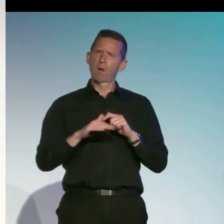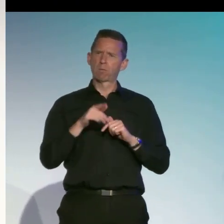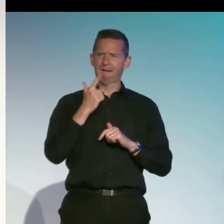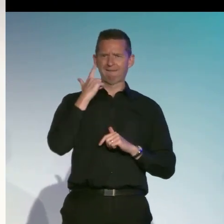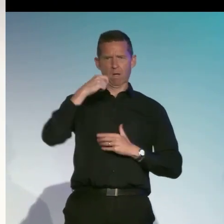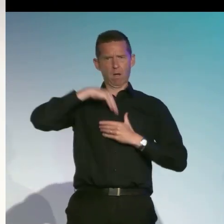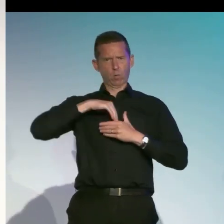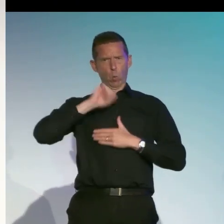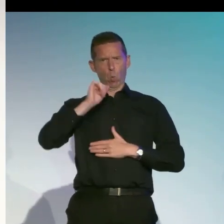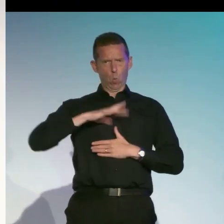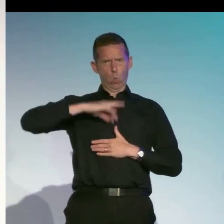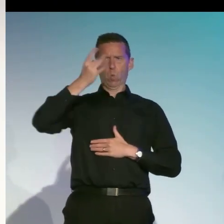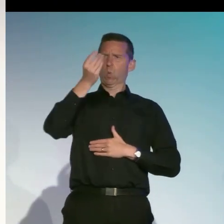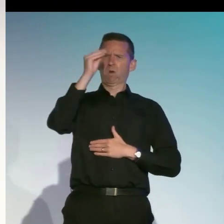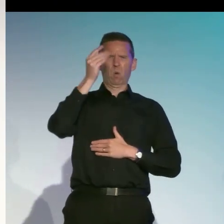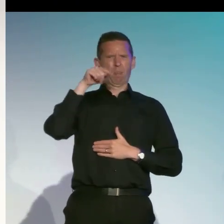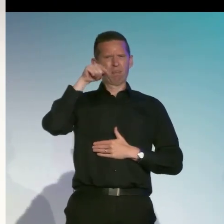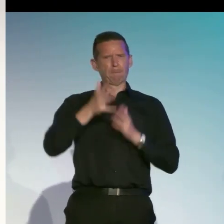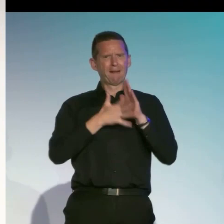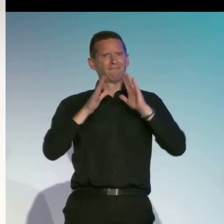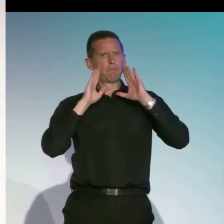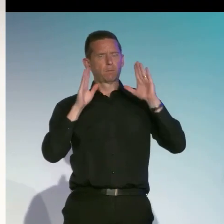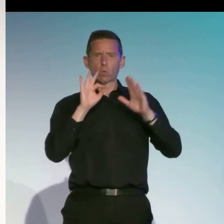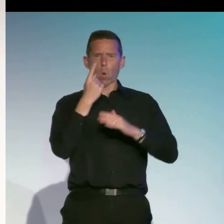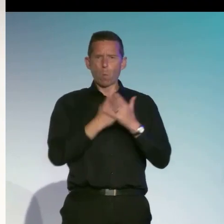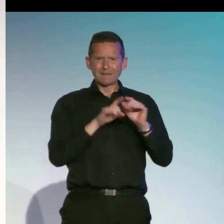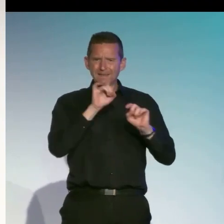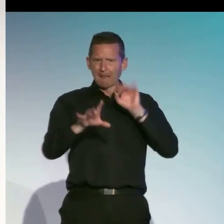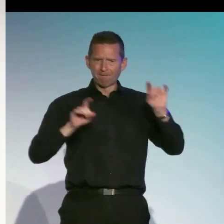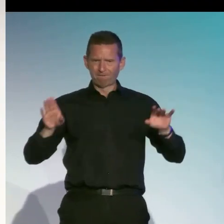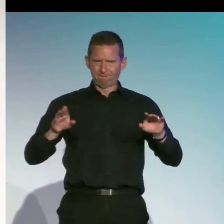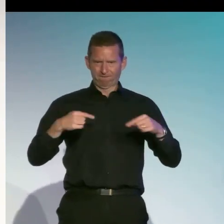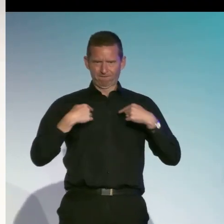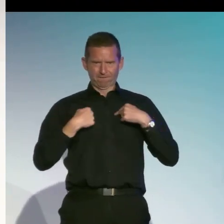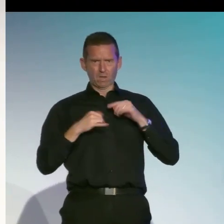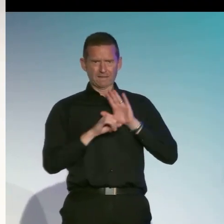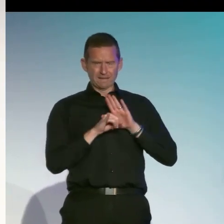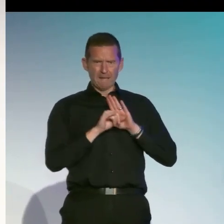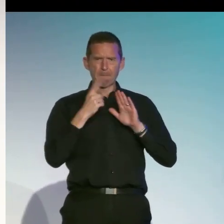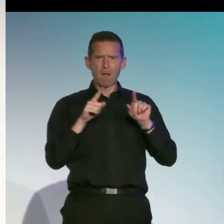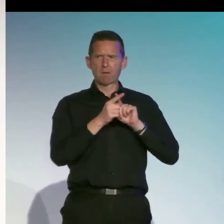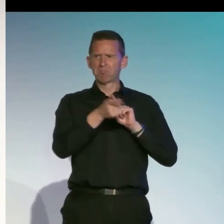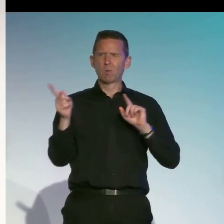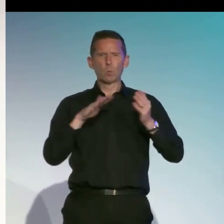of fabulousness, it's not just about as individuals. It's also about the communities and